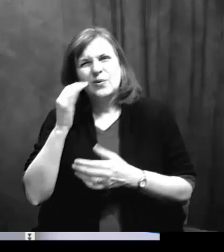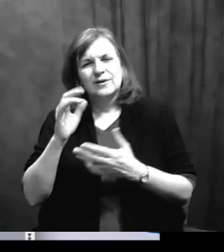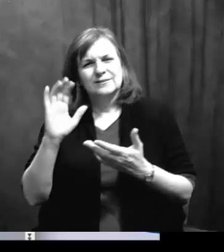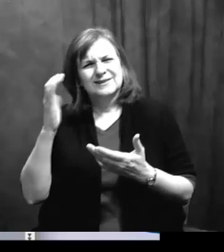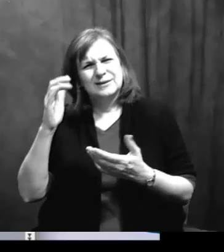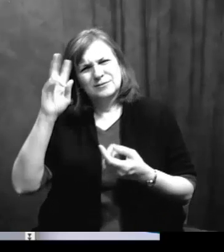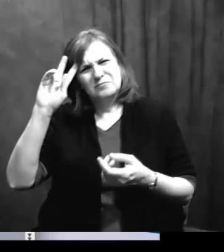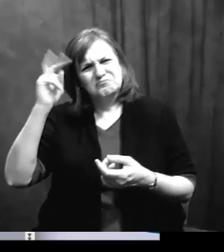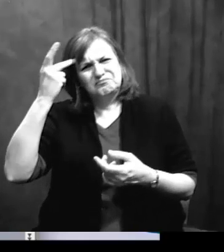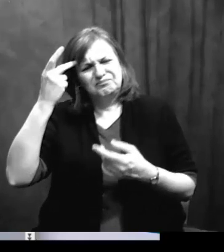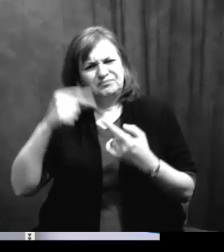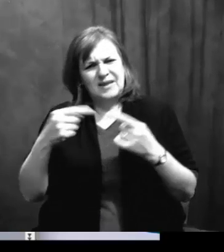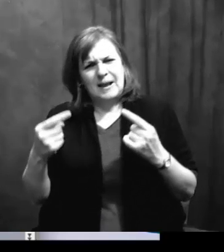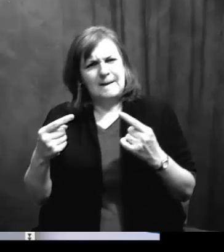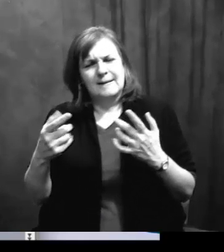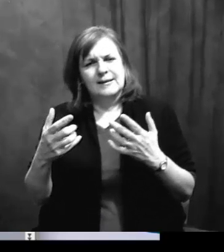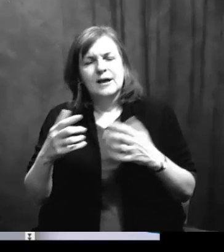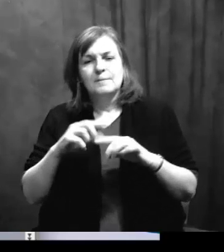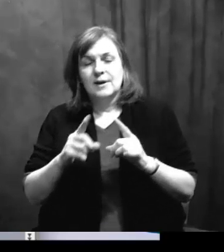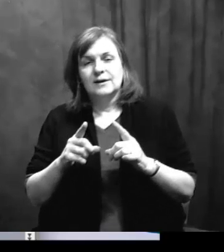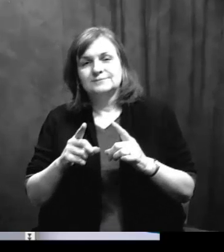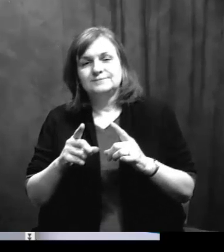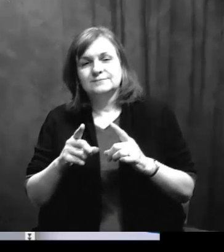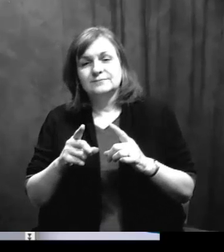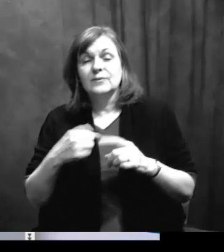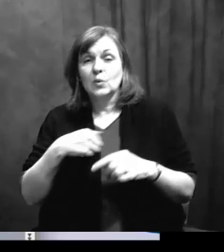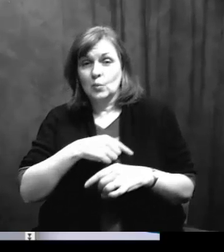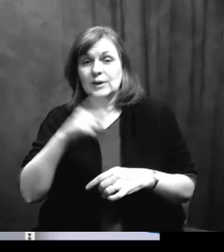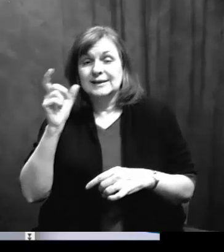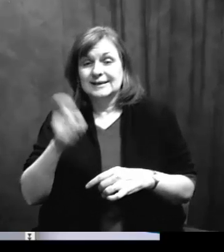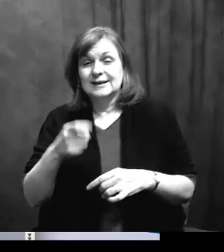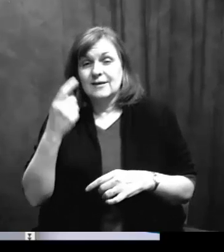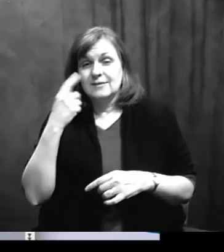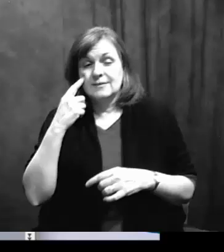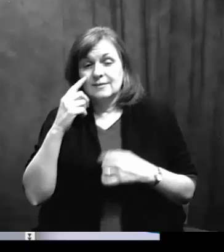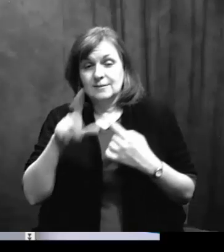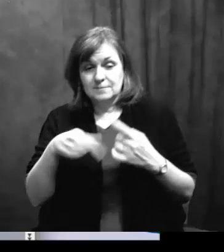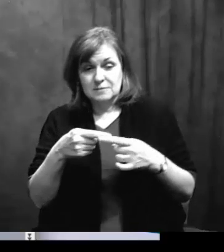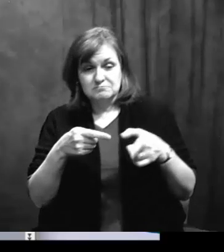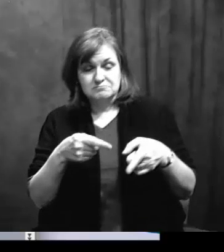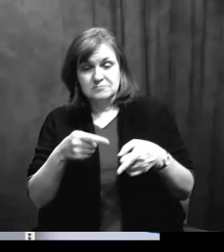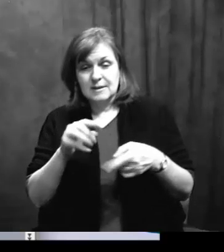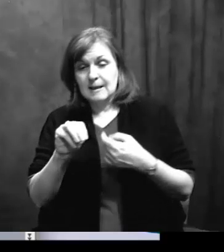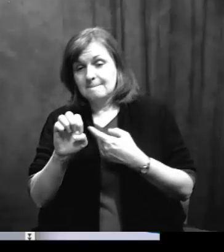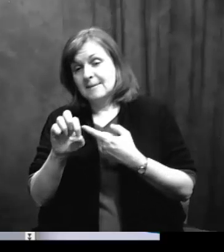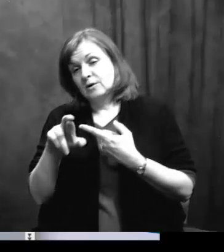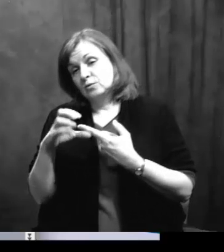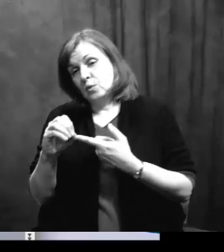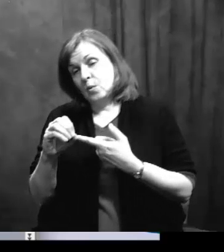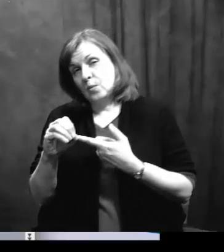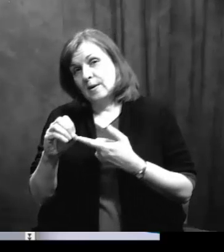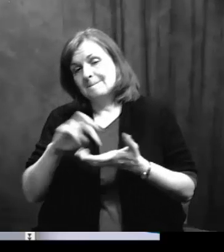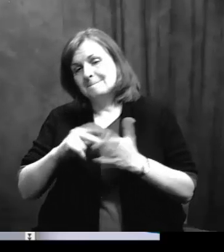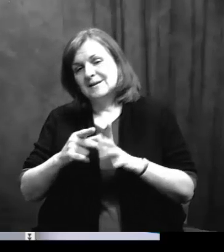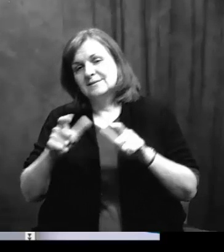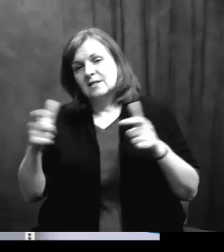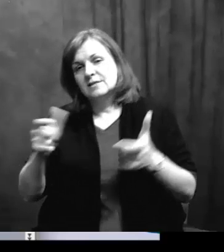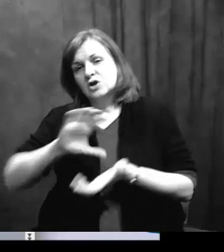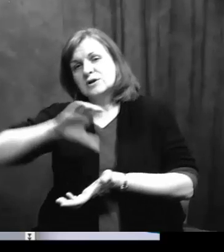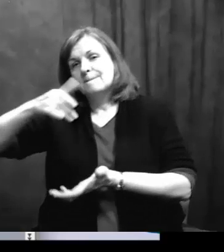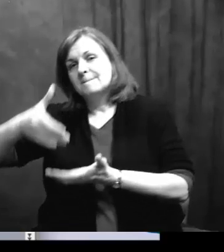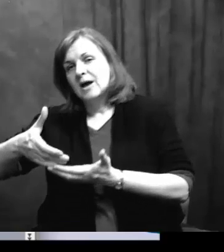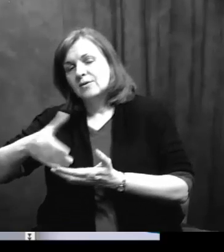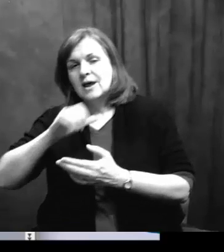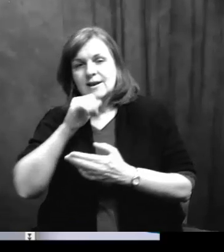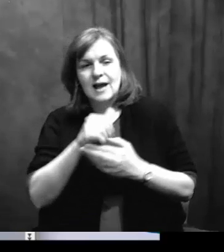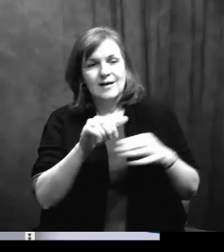know this is counterintuitive to some of you, but we need to think about macro in this case as being a large amount